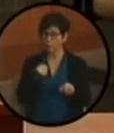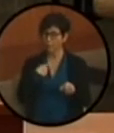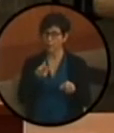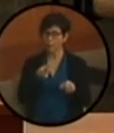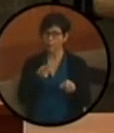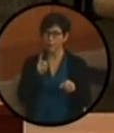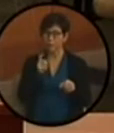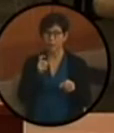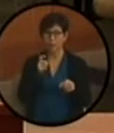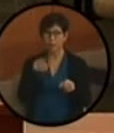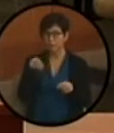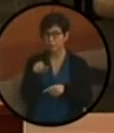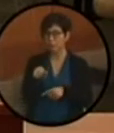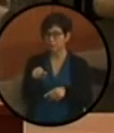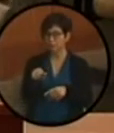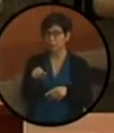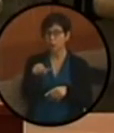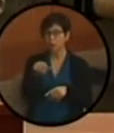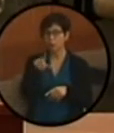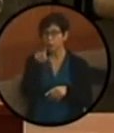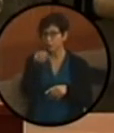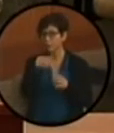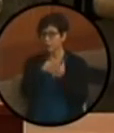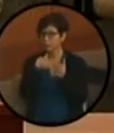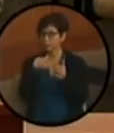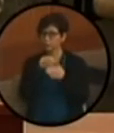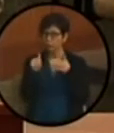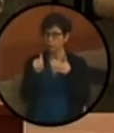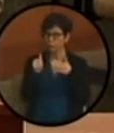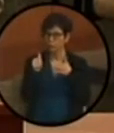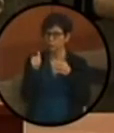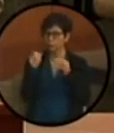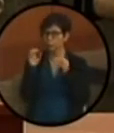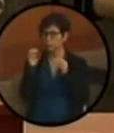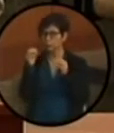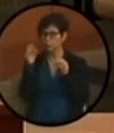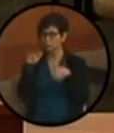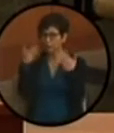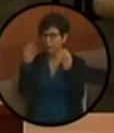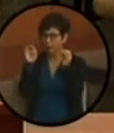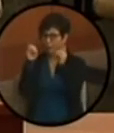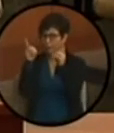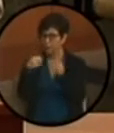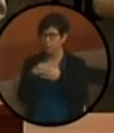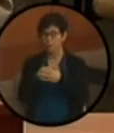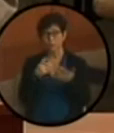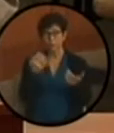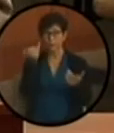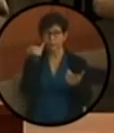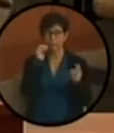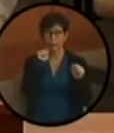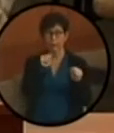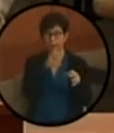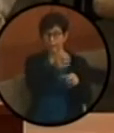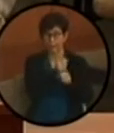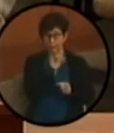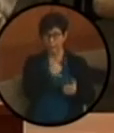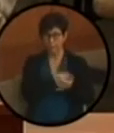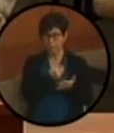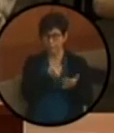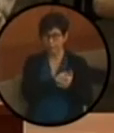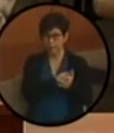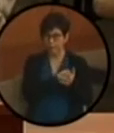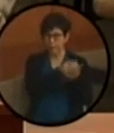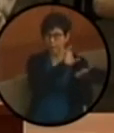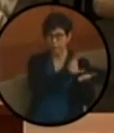educate your kids. So, you know, we already are talking about a demographic that has a leg down. And so anything that could help this community